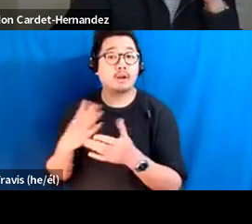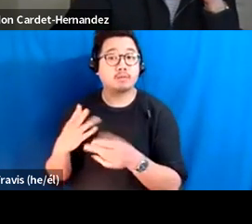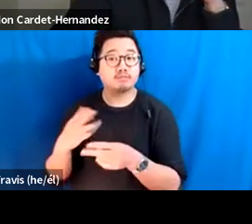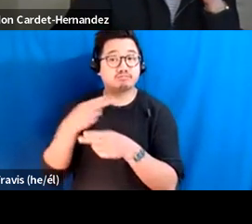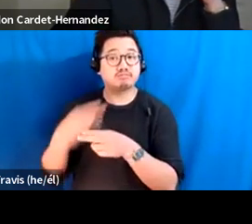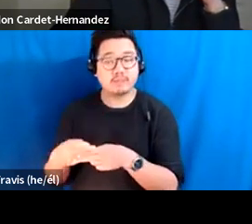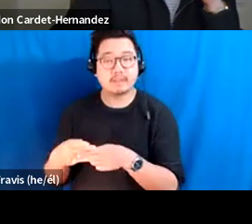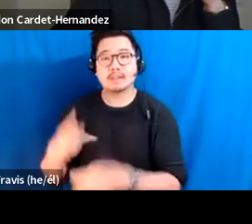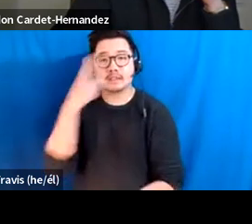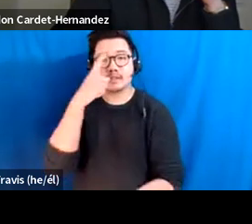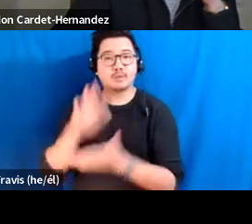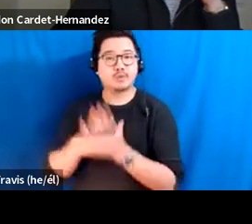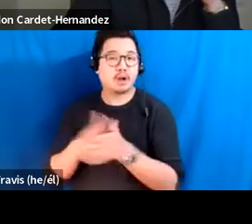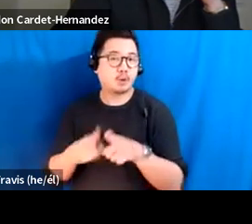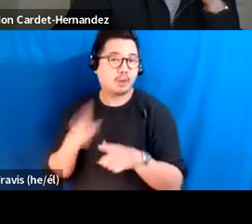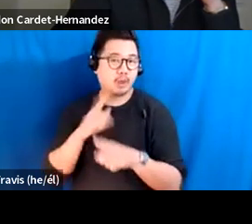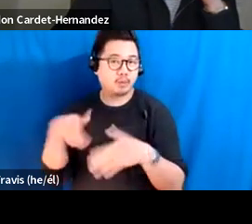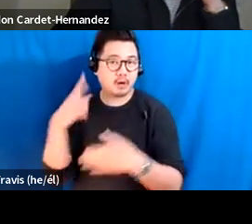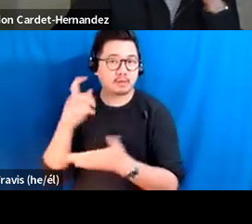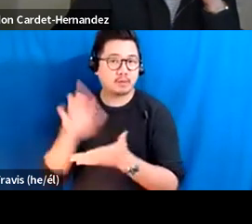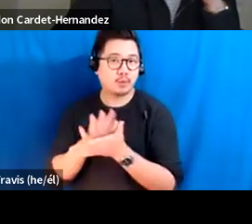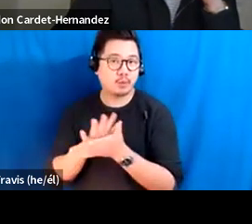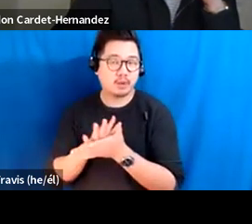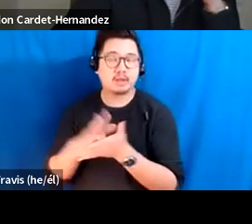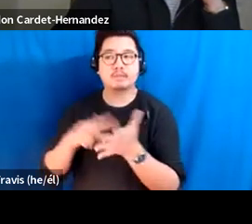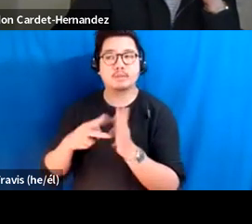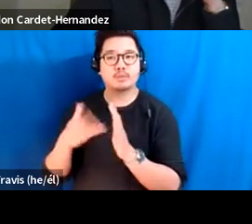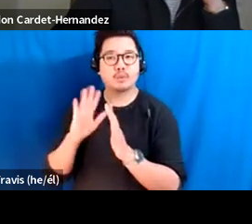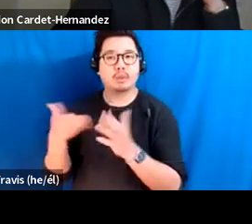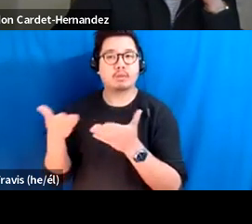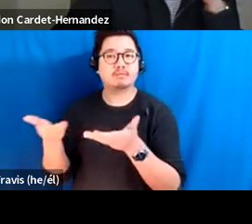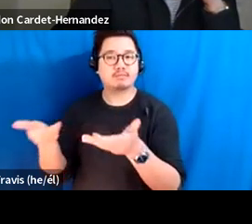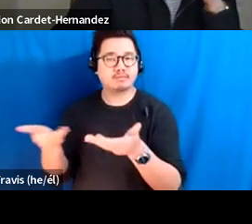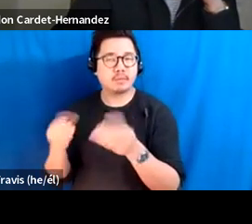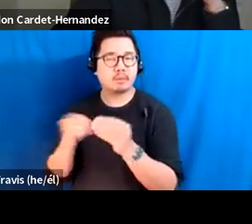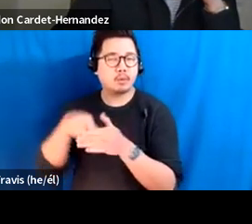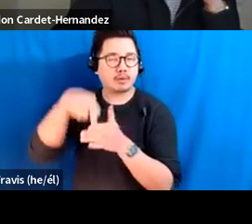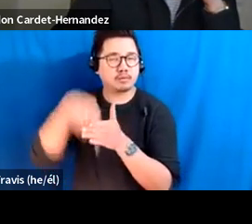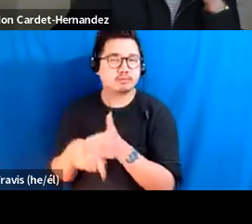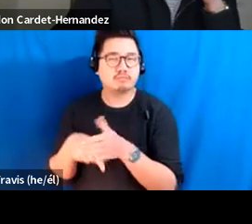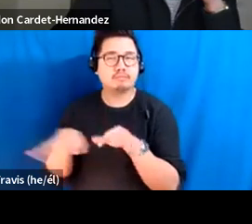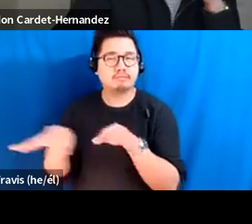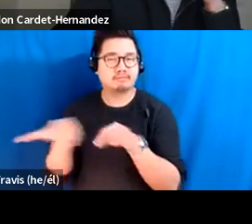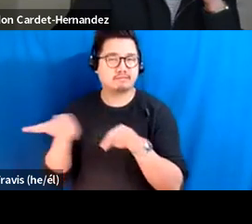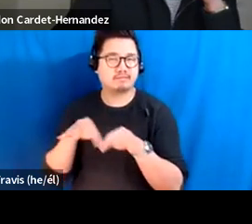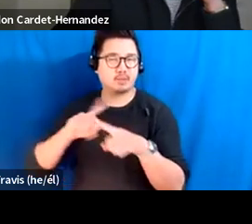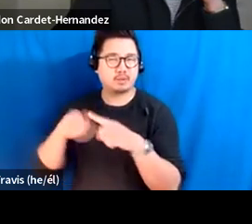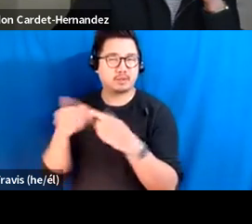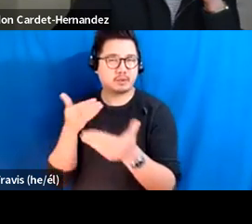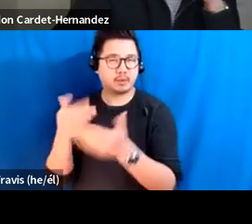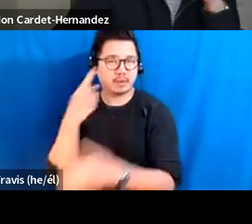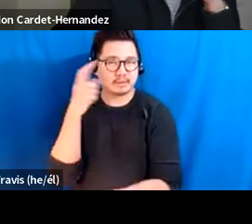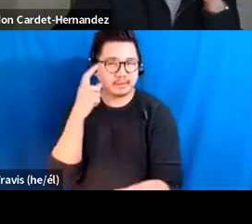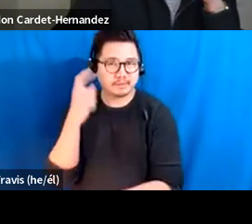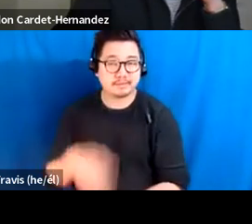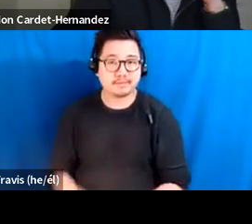so we'll have summer school opportunities we'll we'll bring a more in-depth briefing of that as we get closer to the